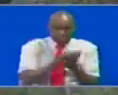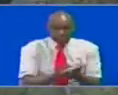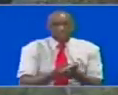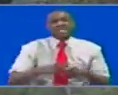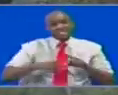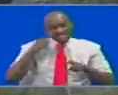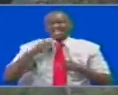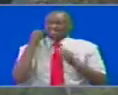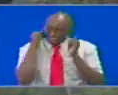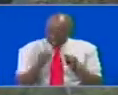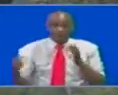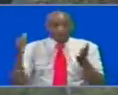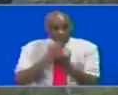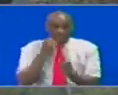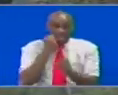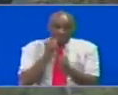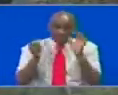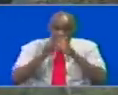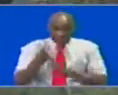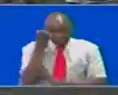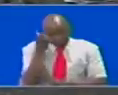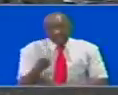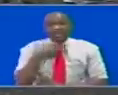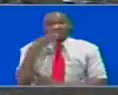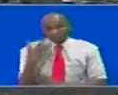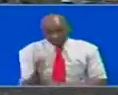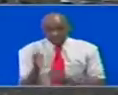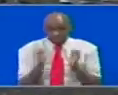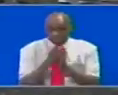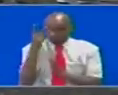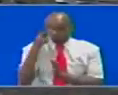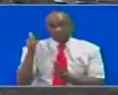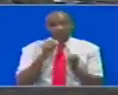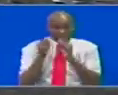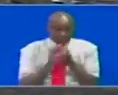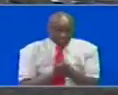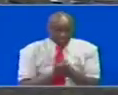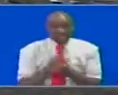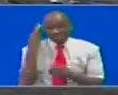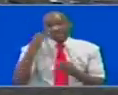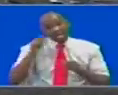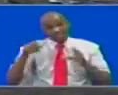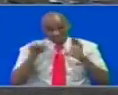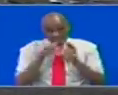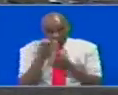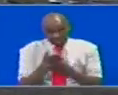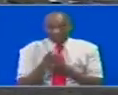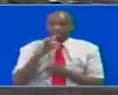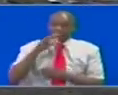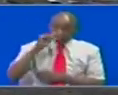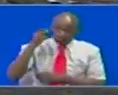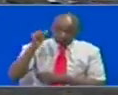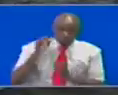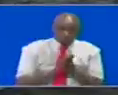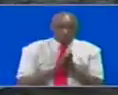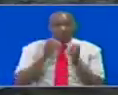the newly appointed Labour minister Ahmed Mohamed Khalif and two pilots. Three other ministers, Raphael Tuju, Martha